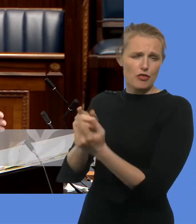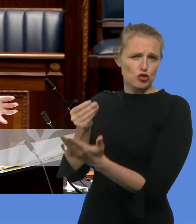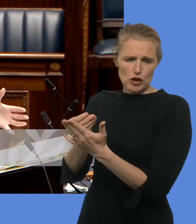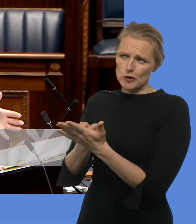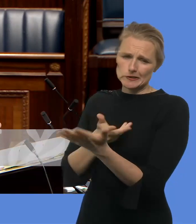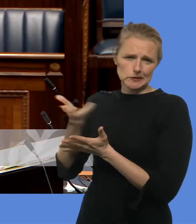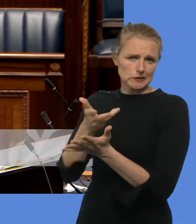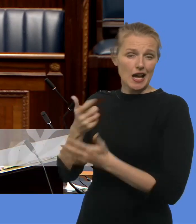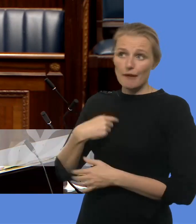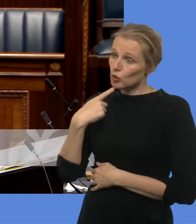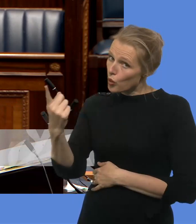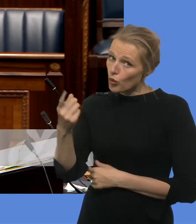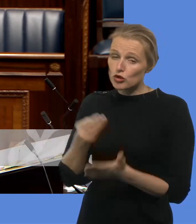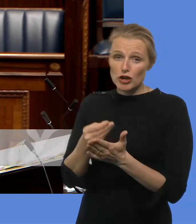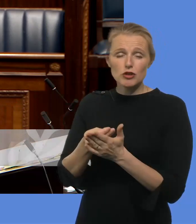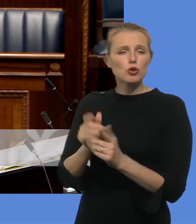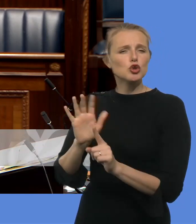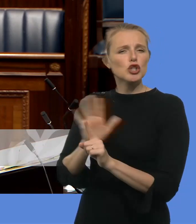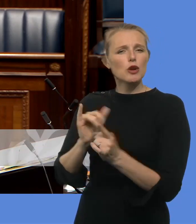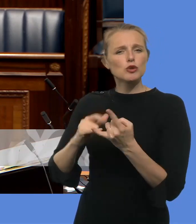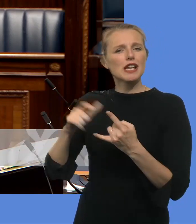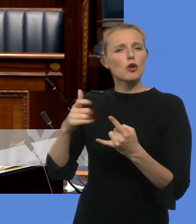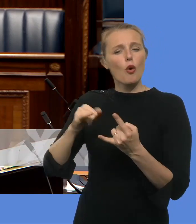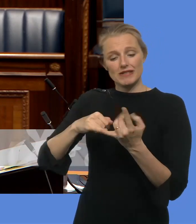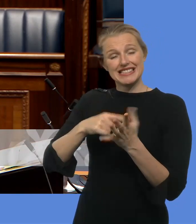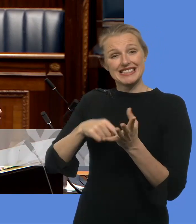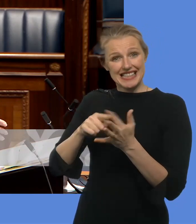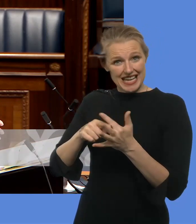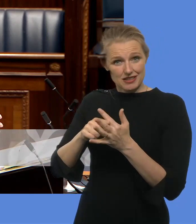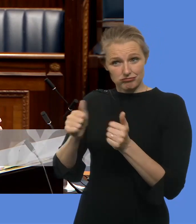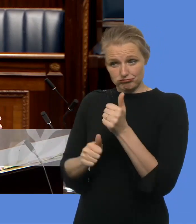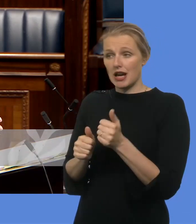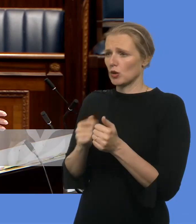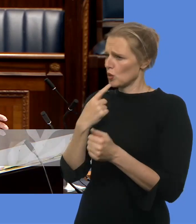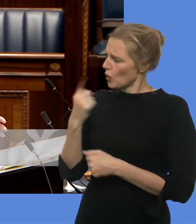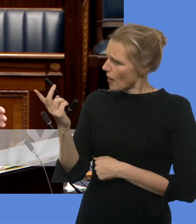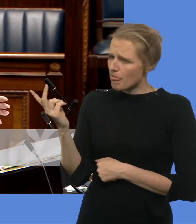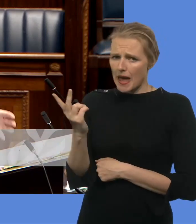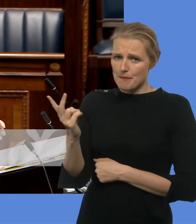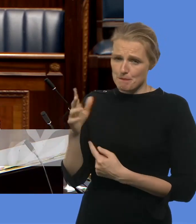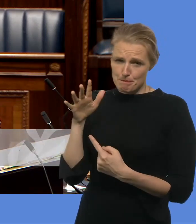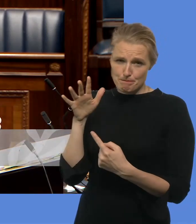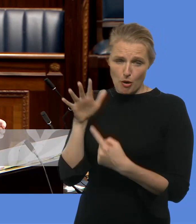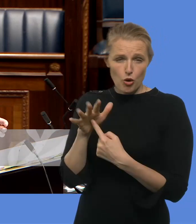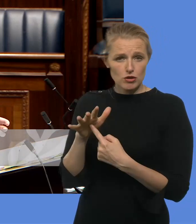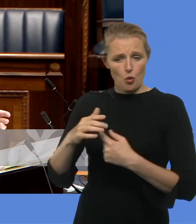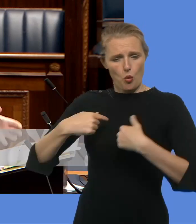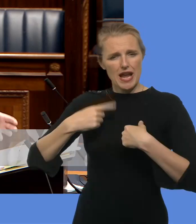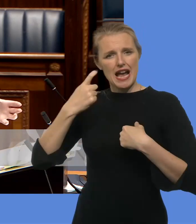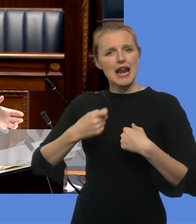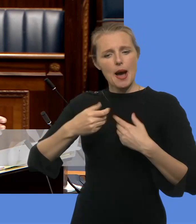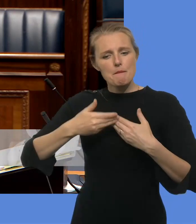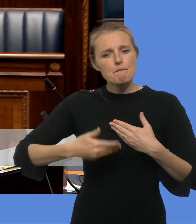both Treasury and the Shadow Secretary of State the need for the Executive to be in a position to set a multi-year